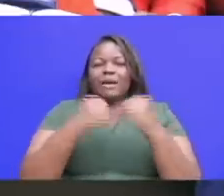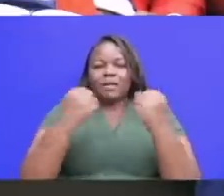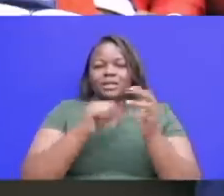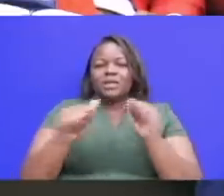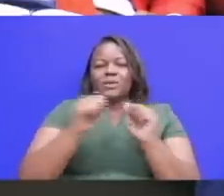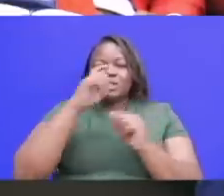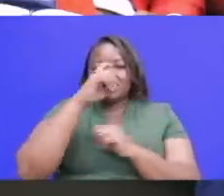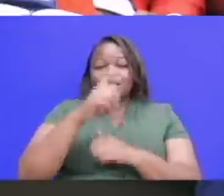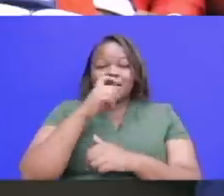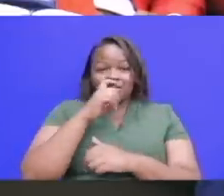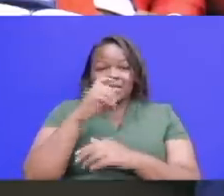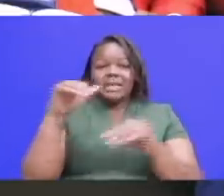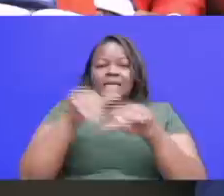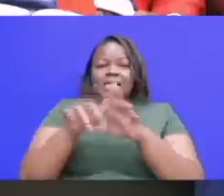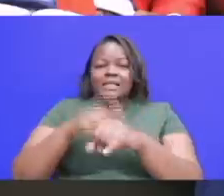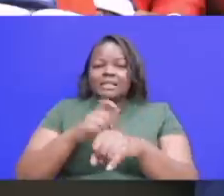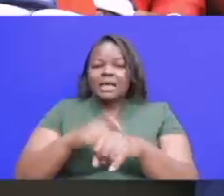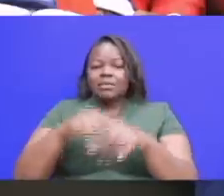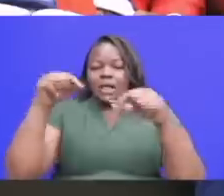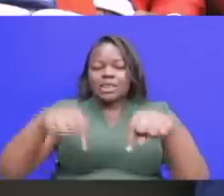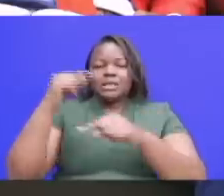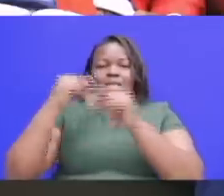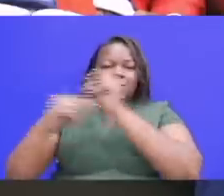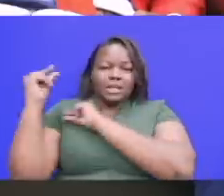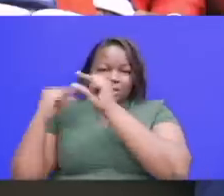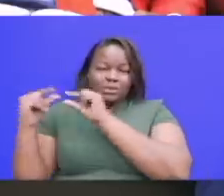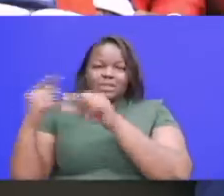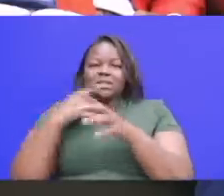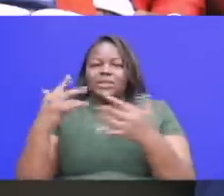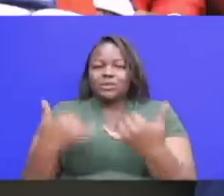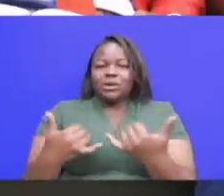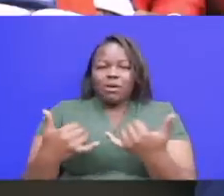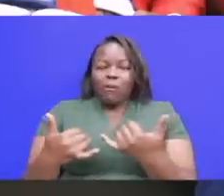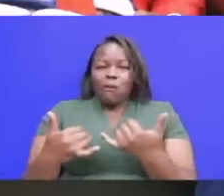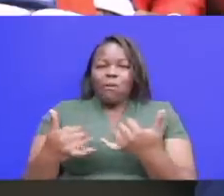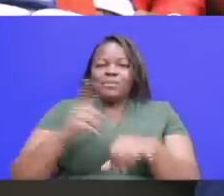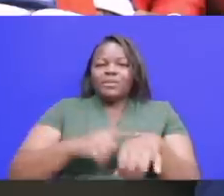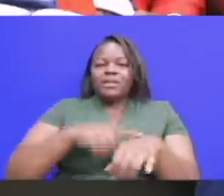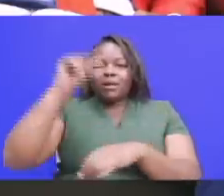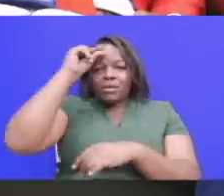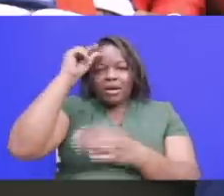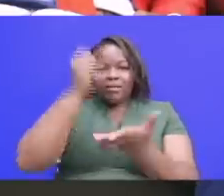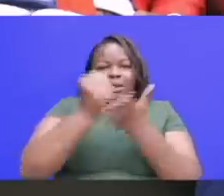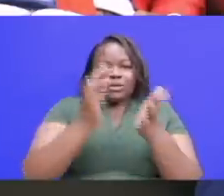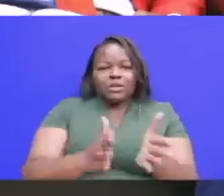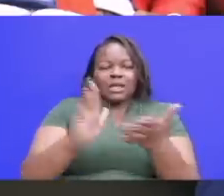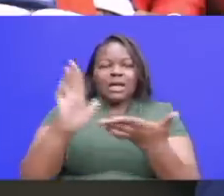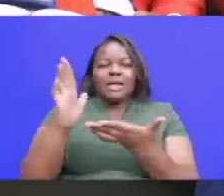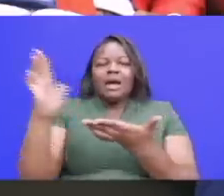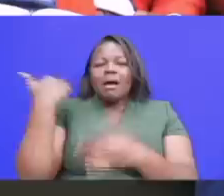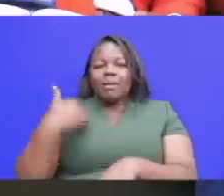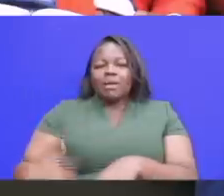envied even in this current generation. So, and also now as a government officer, somebody was